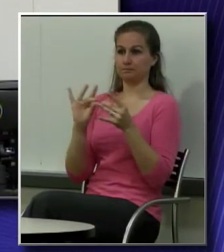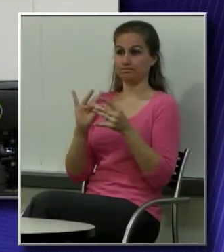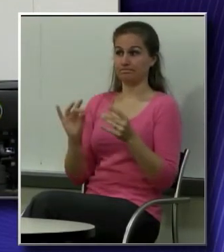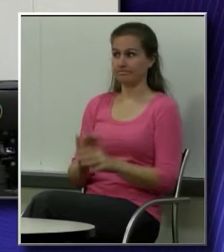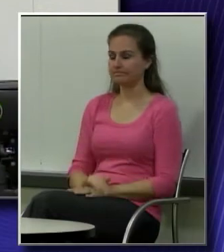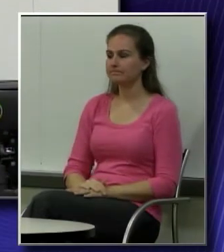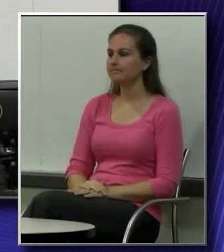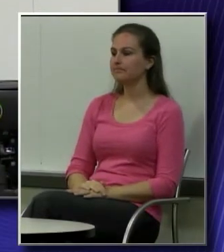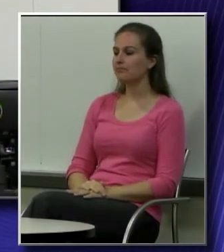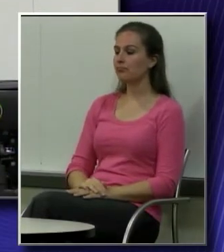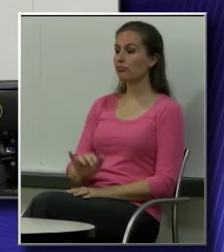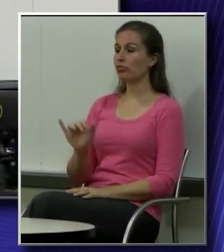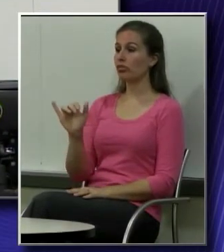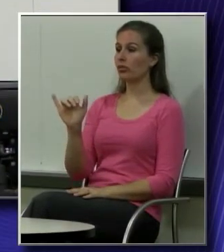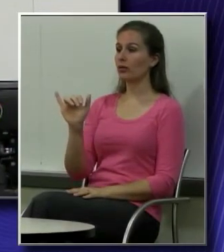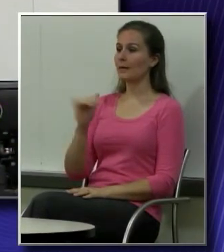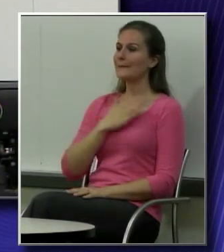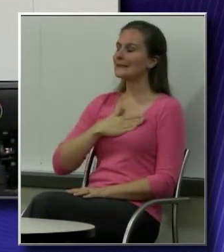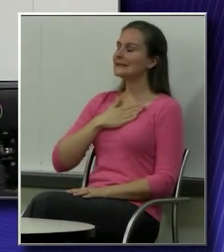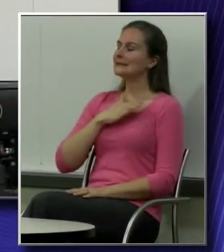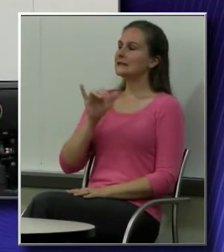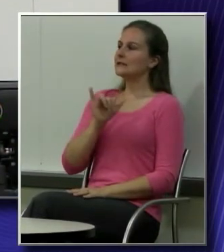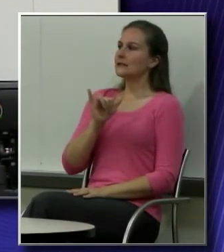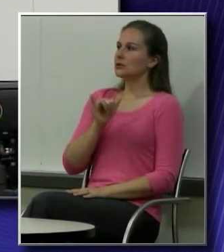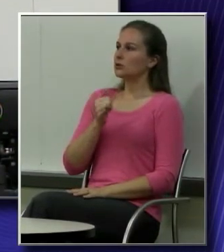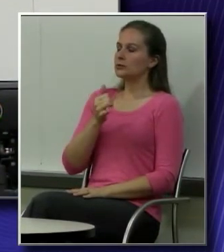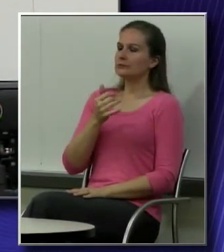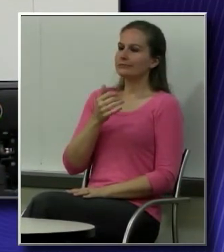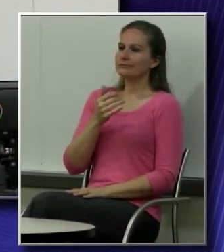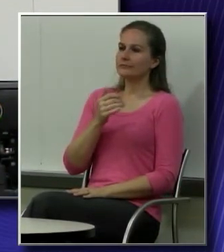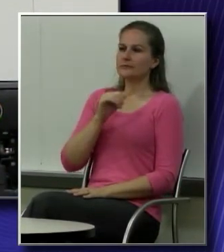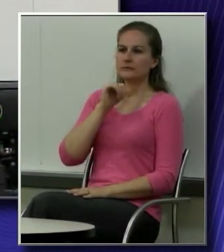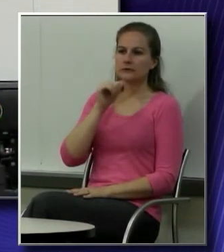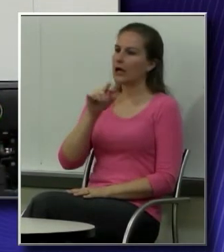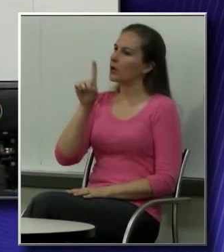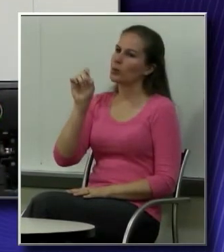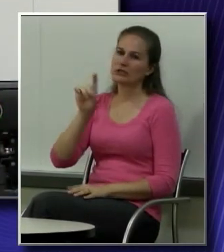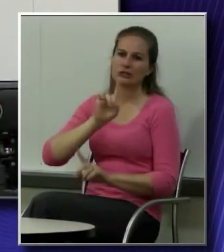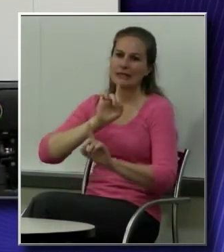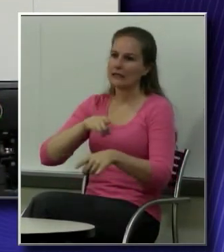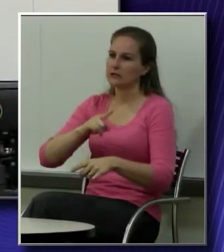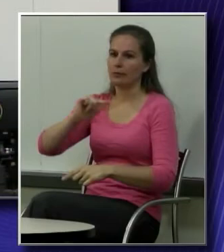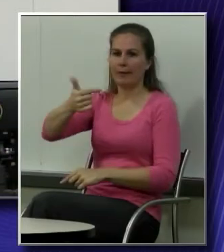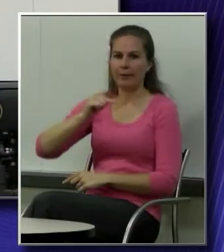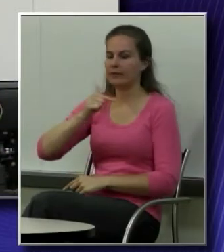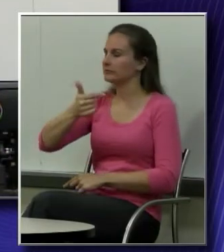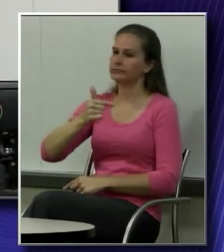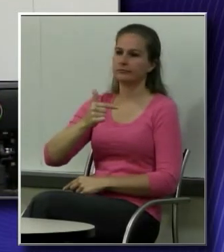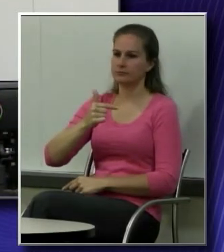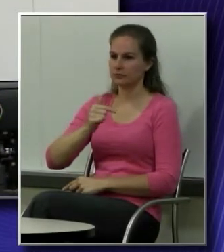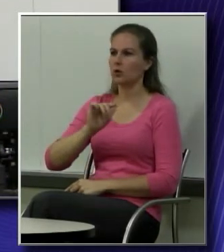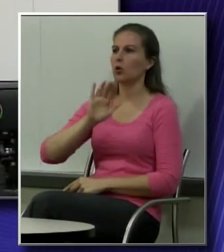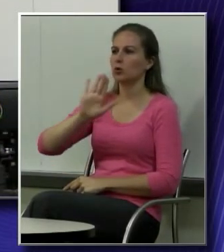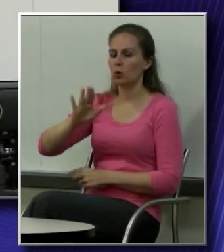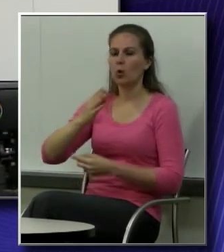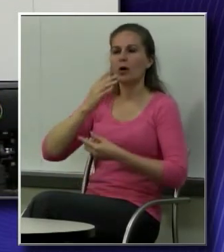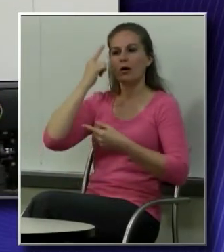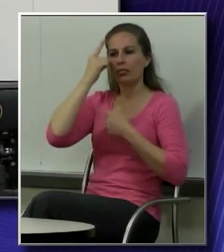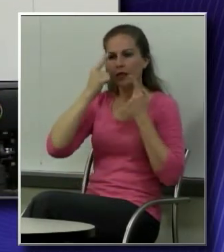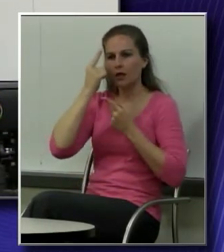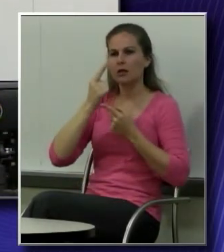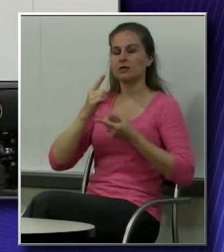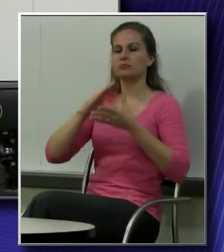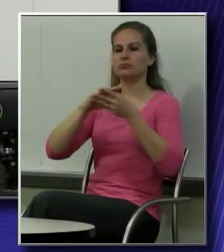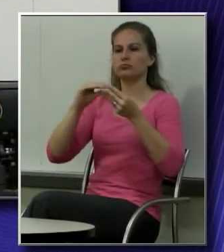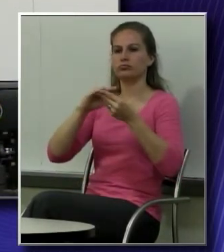We want you to provide input only. This is not a question and answer session for our members of the Board of Governors who are here tonight. We're here to listen